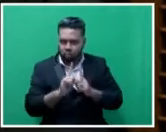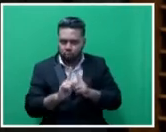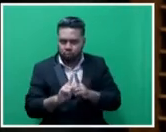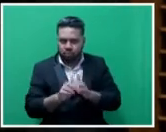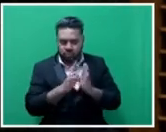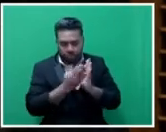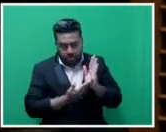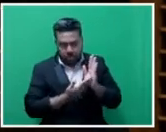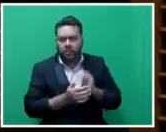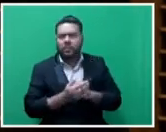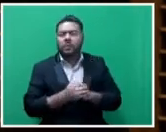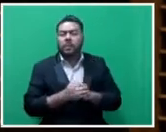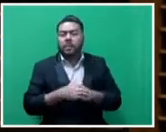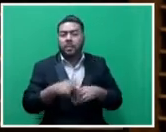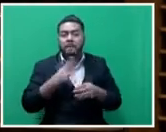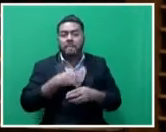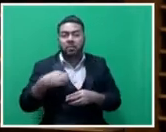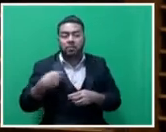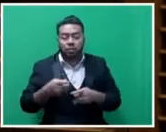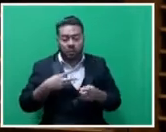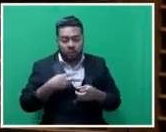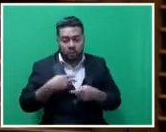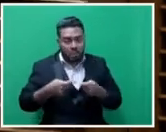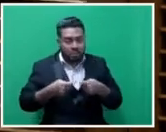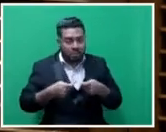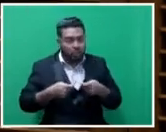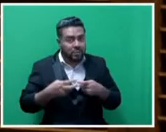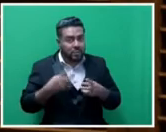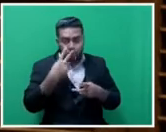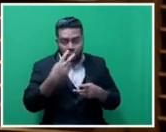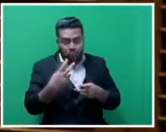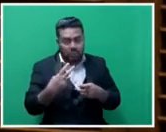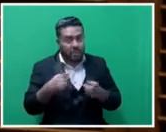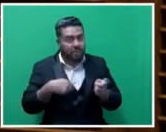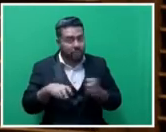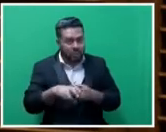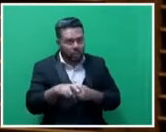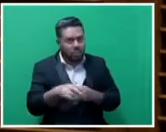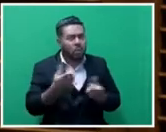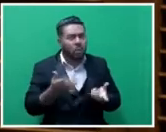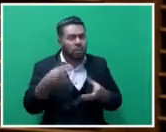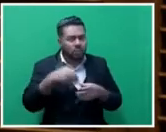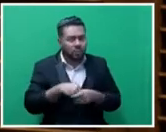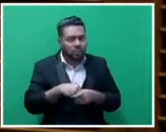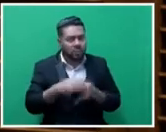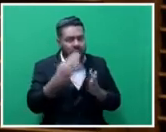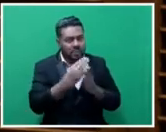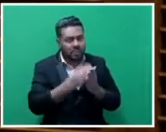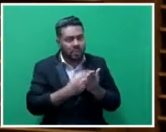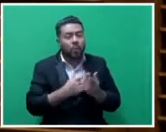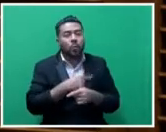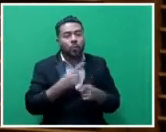of Commerce, Trade, Tourism and Transport, through the Department of National Trade Measurements and Standards, is